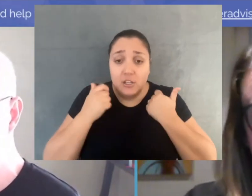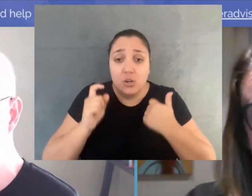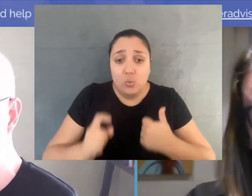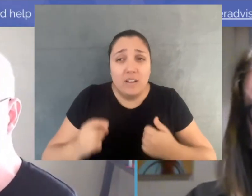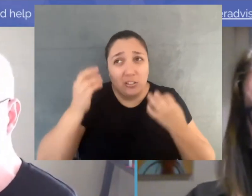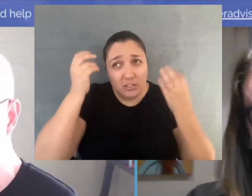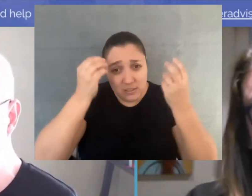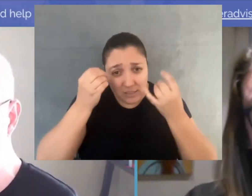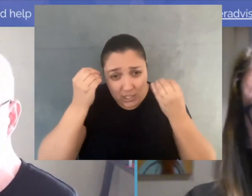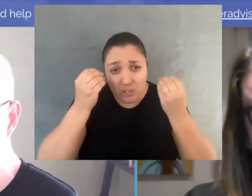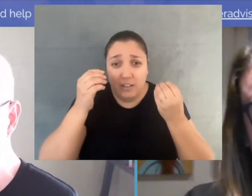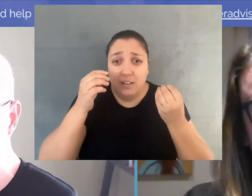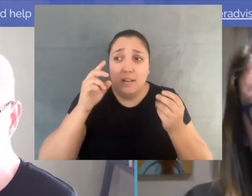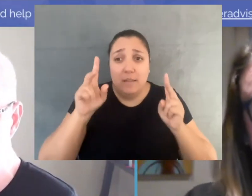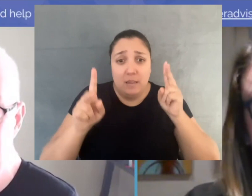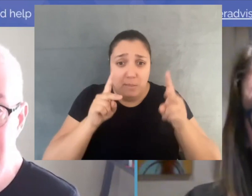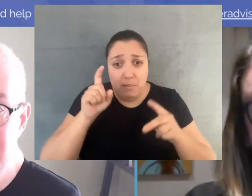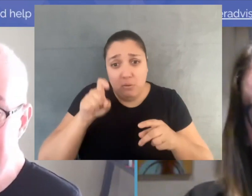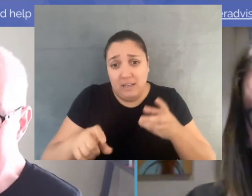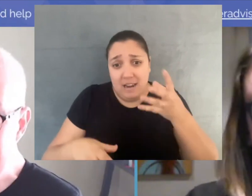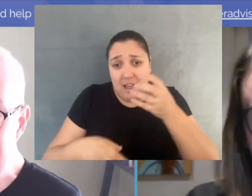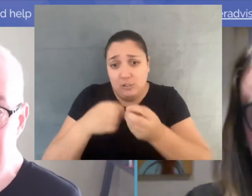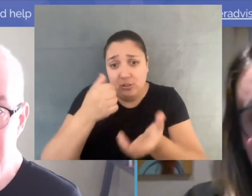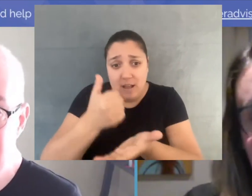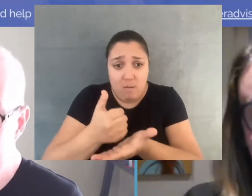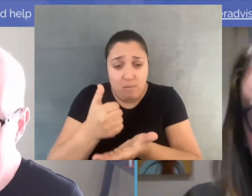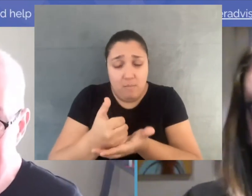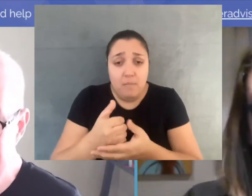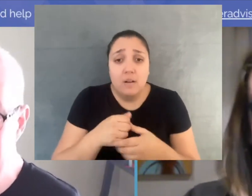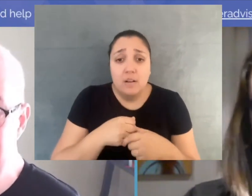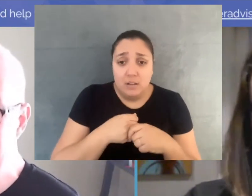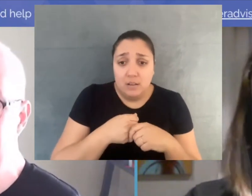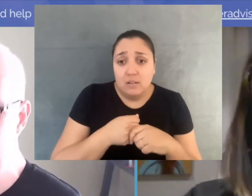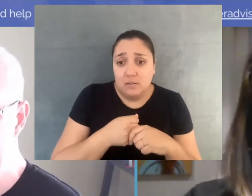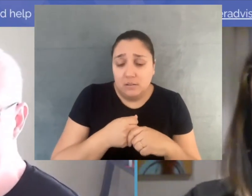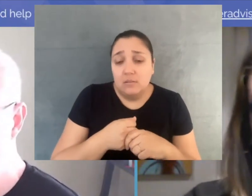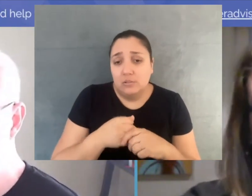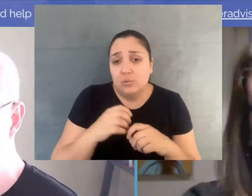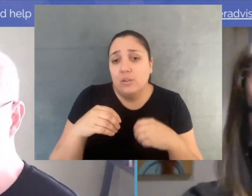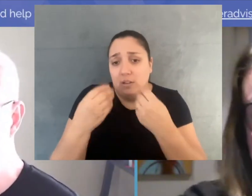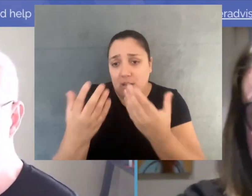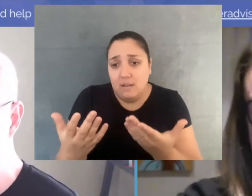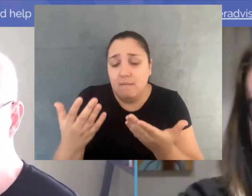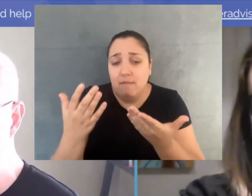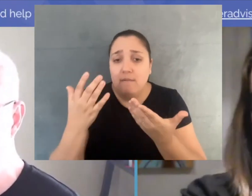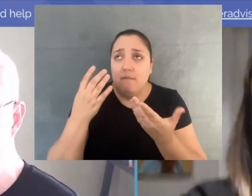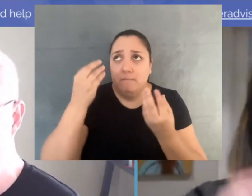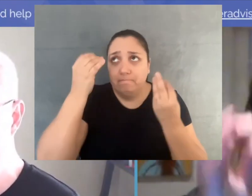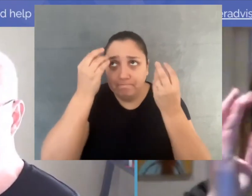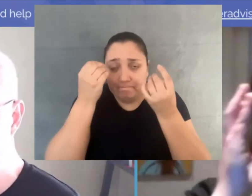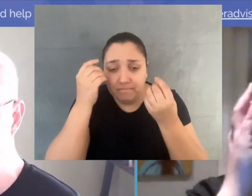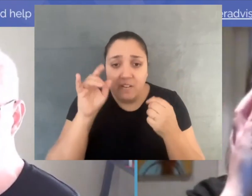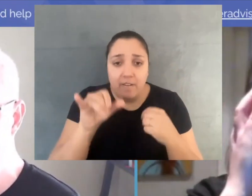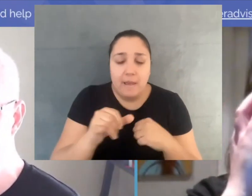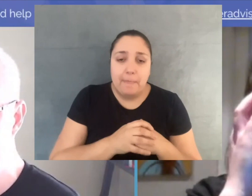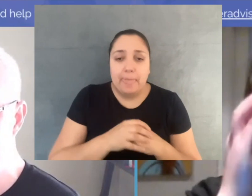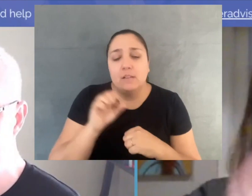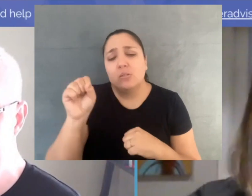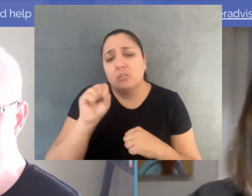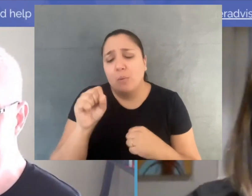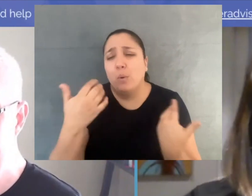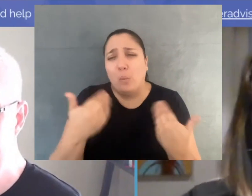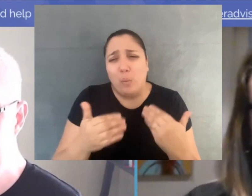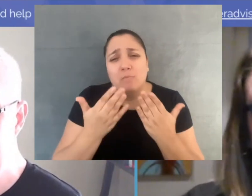be considerate of people who need some, extra help, getting access to spaces.